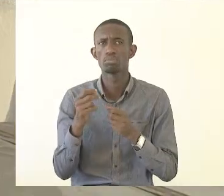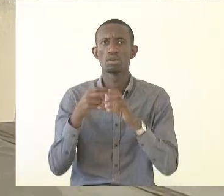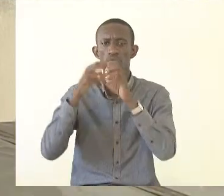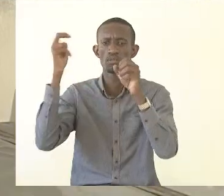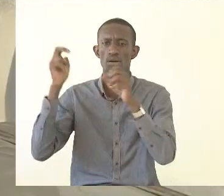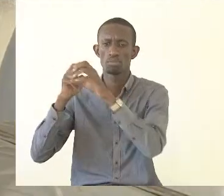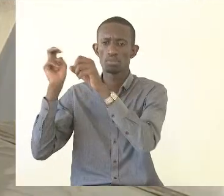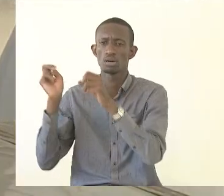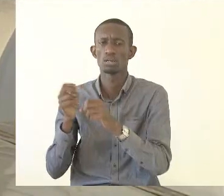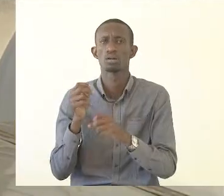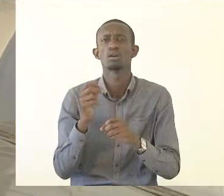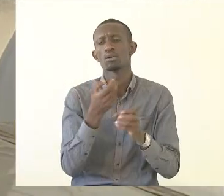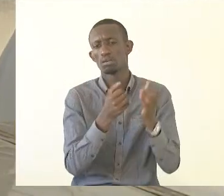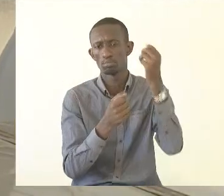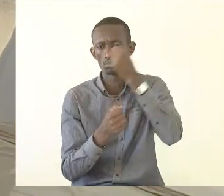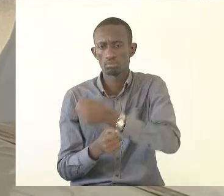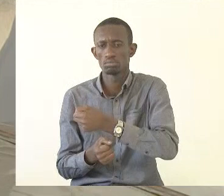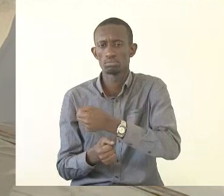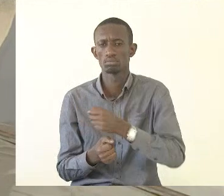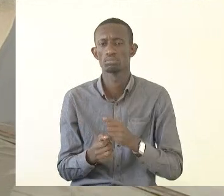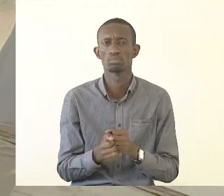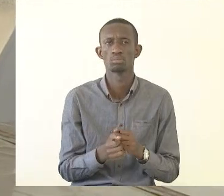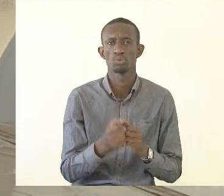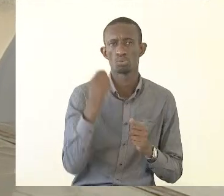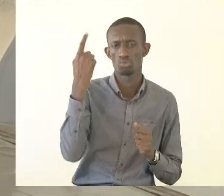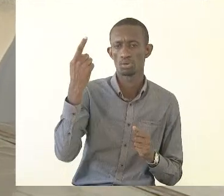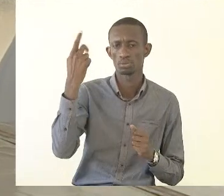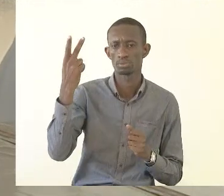1, 2, 3, 4. So it combines with